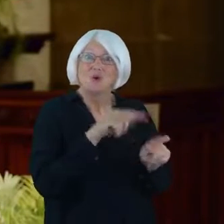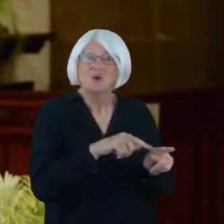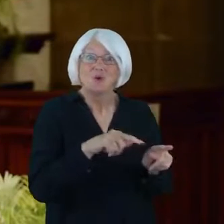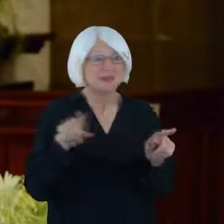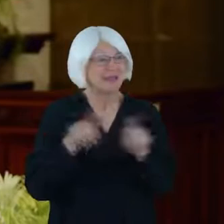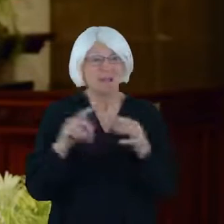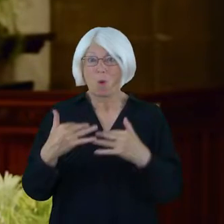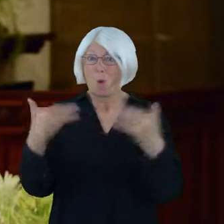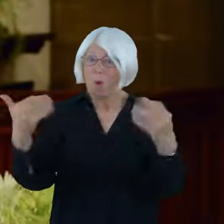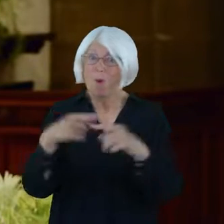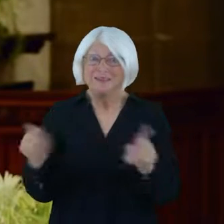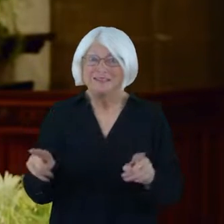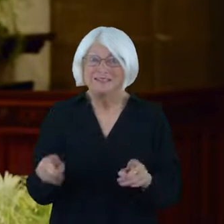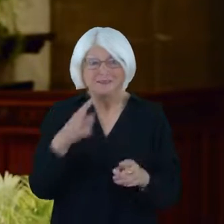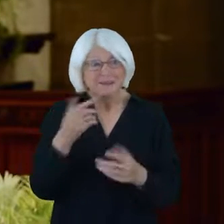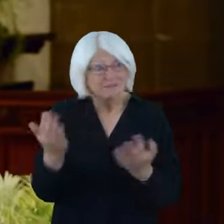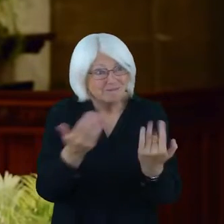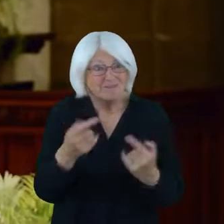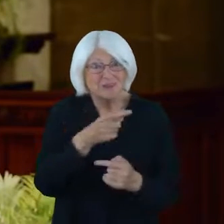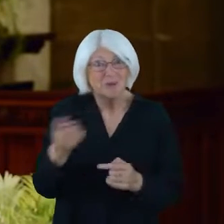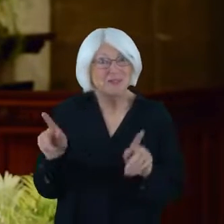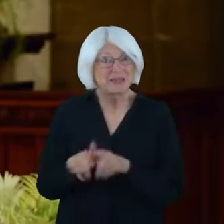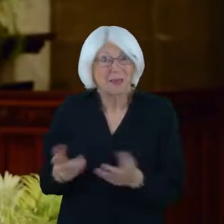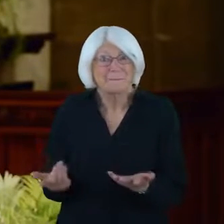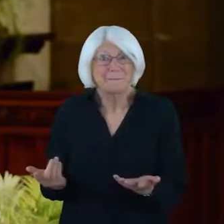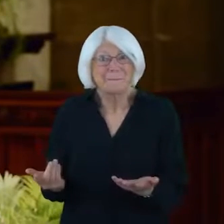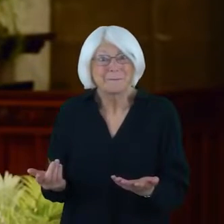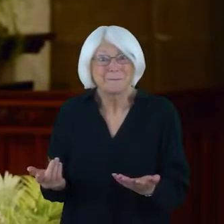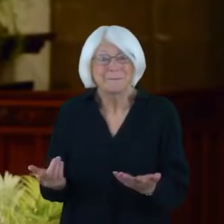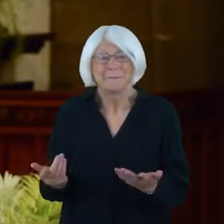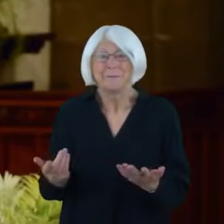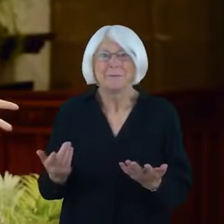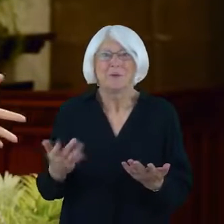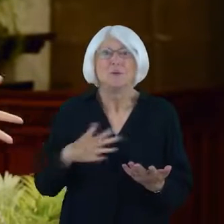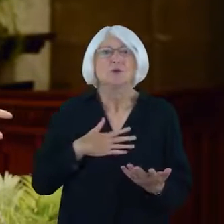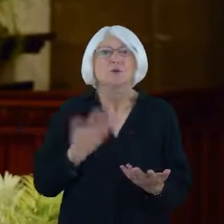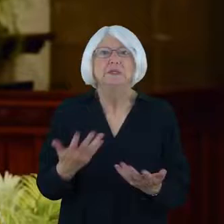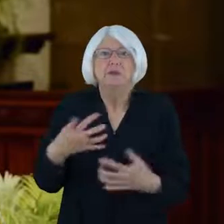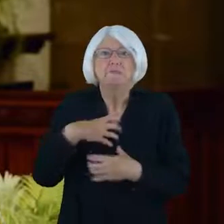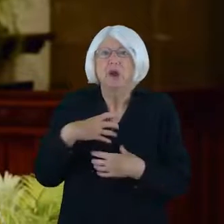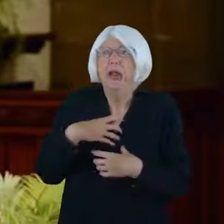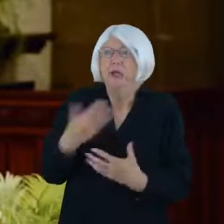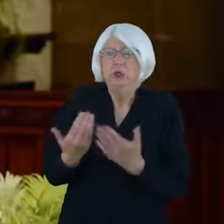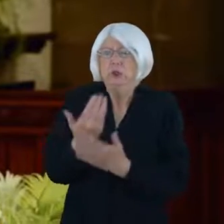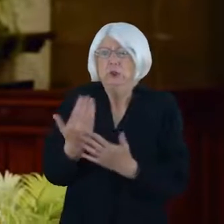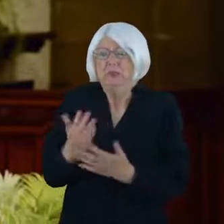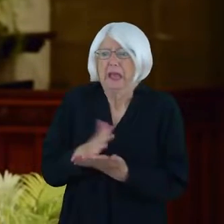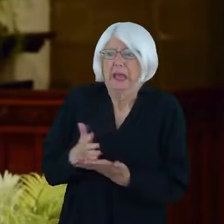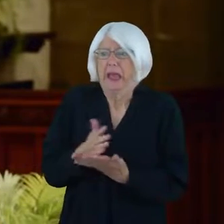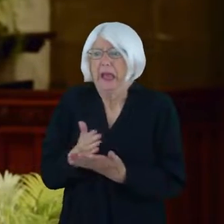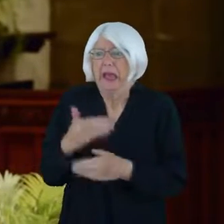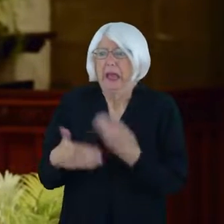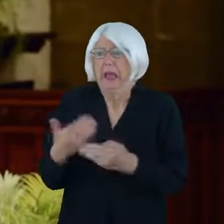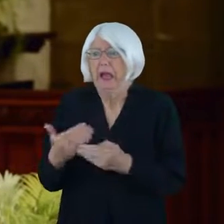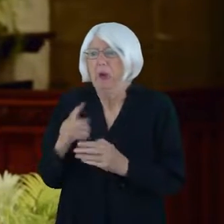audience, inviting you all to do the same. We don't need to be afraid of the newness and